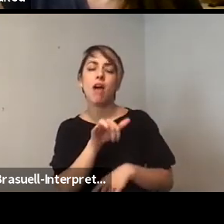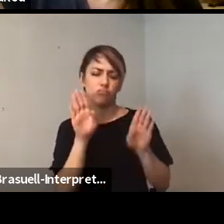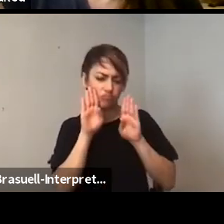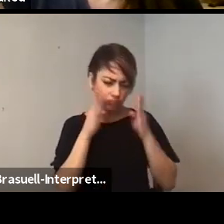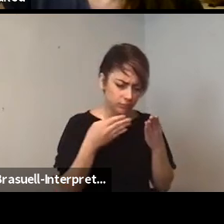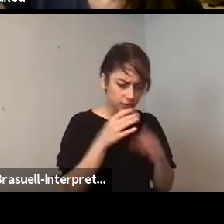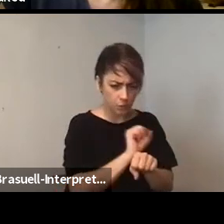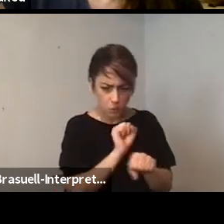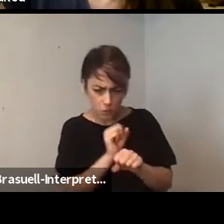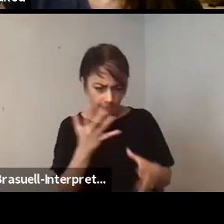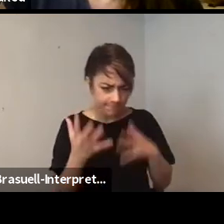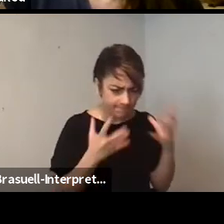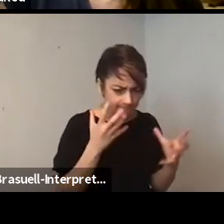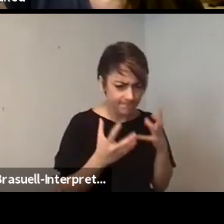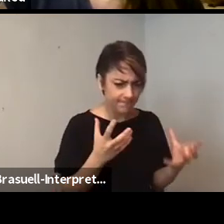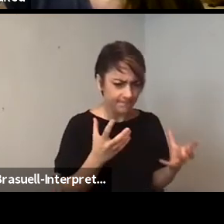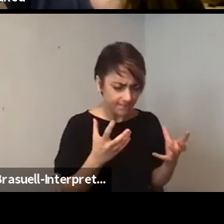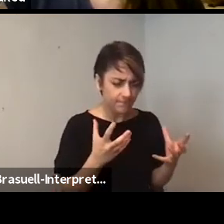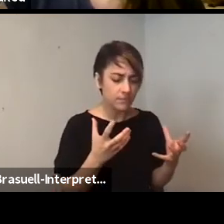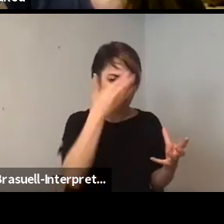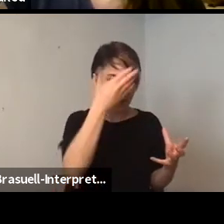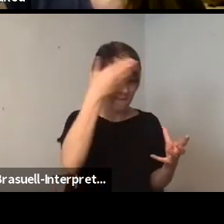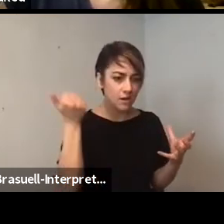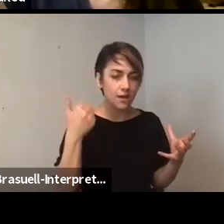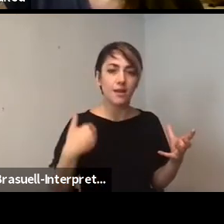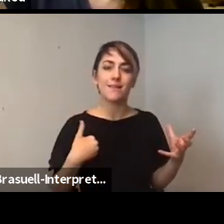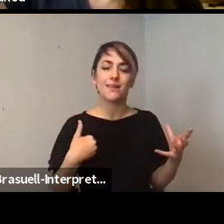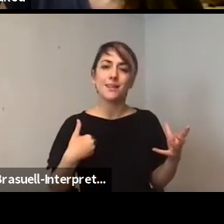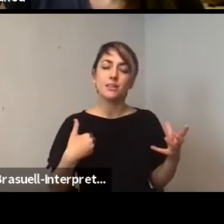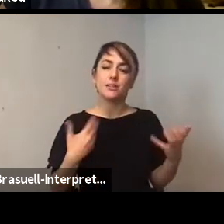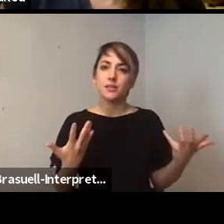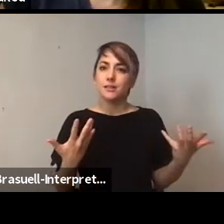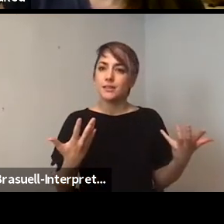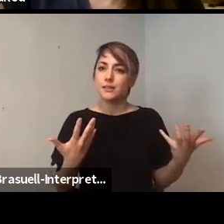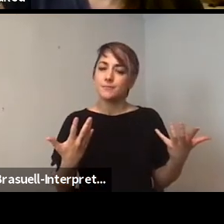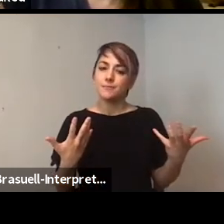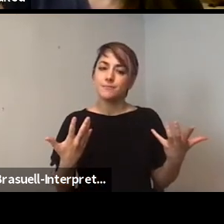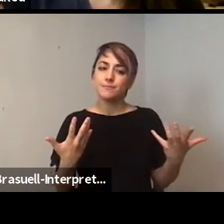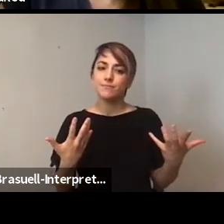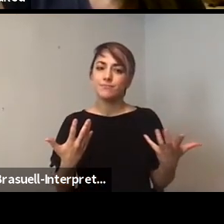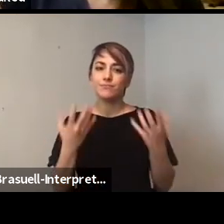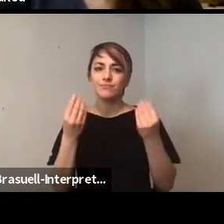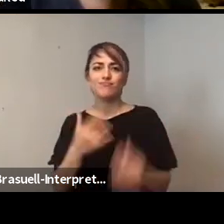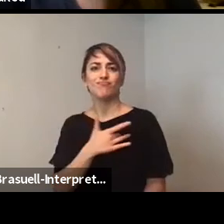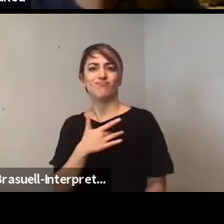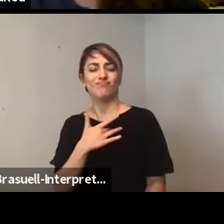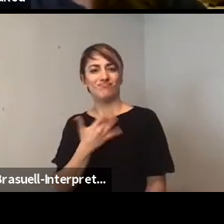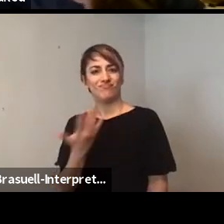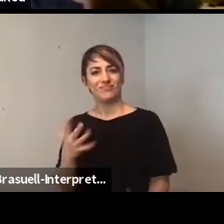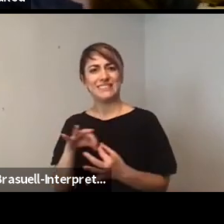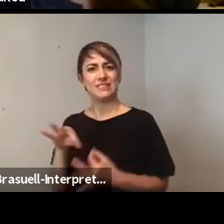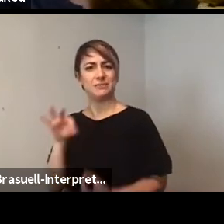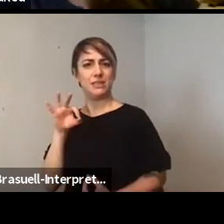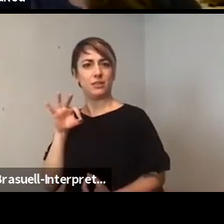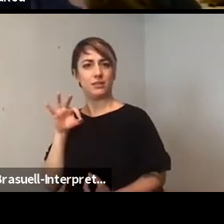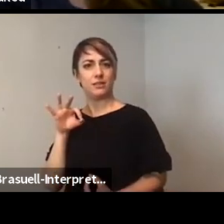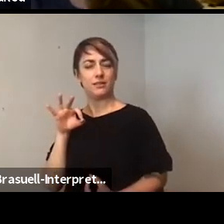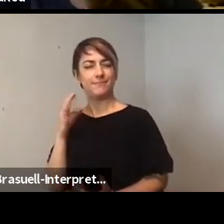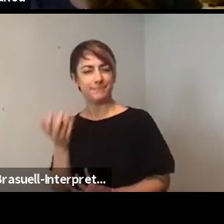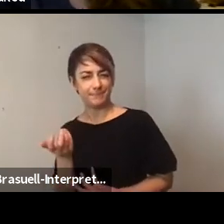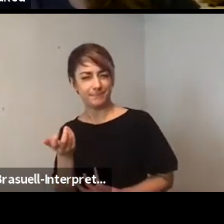not just towards the work that we do, but just our outside life. And so it's, I've just